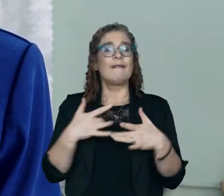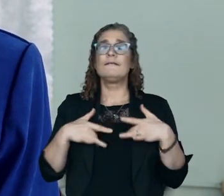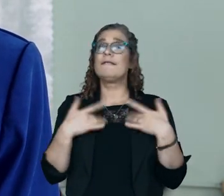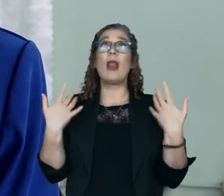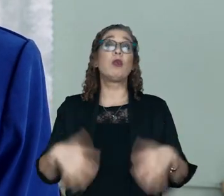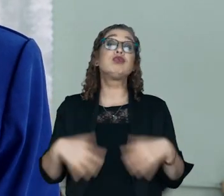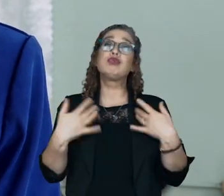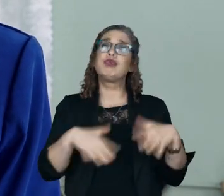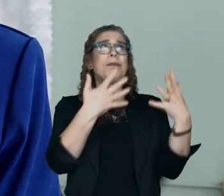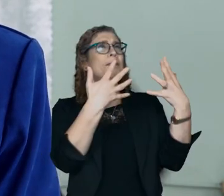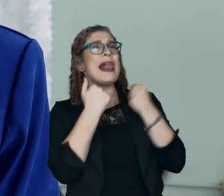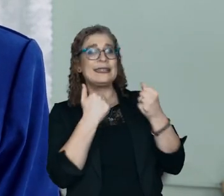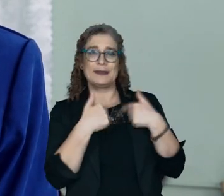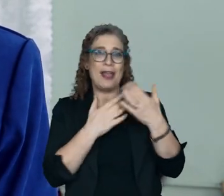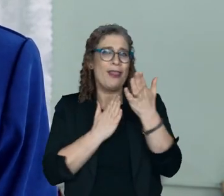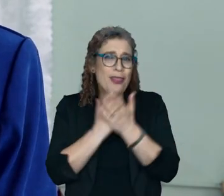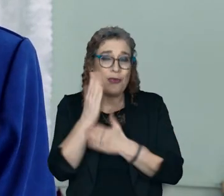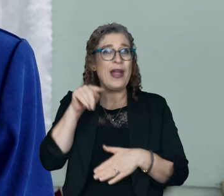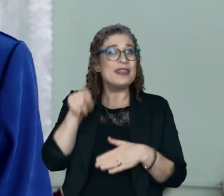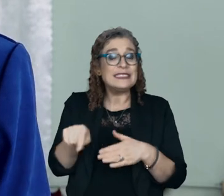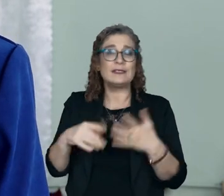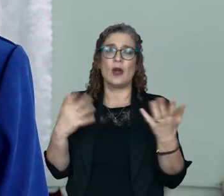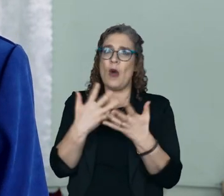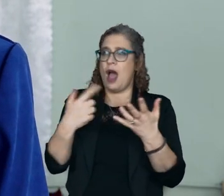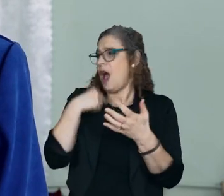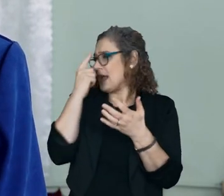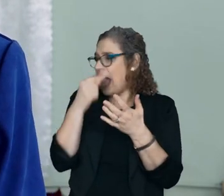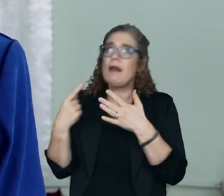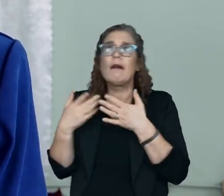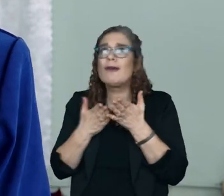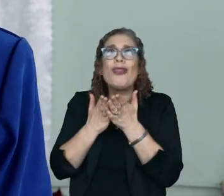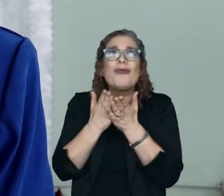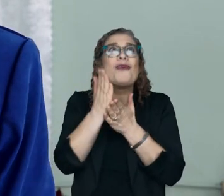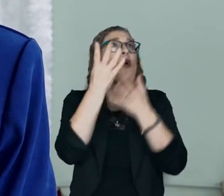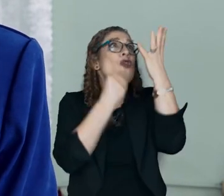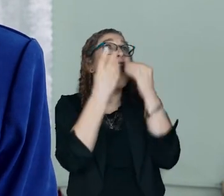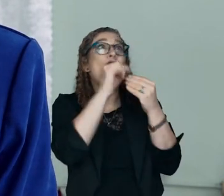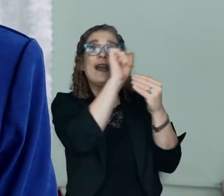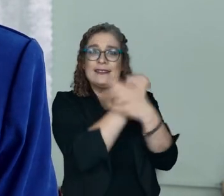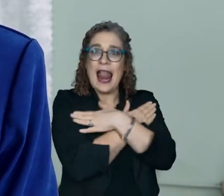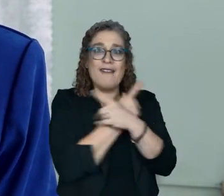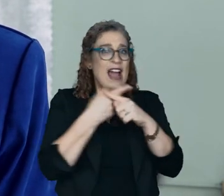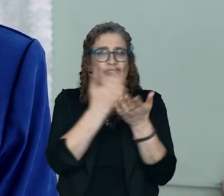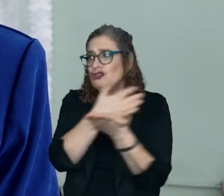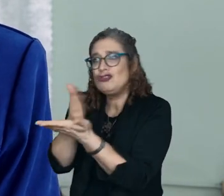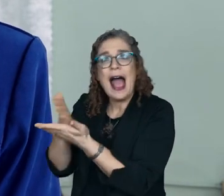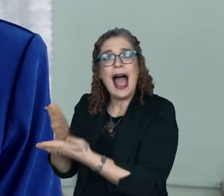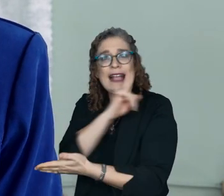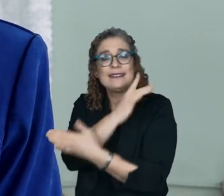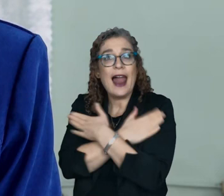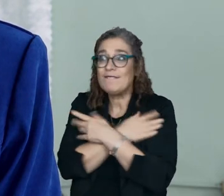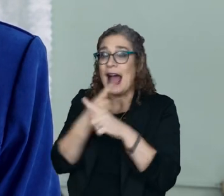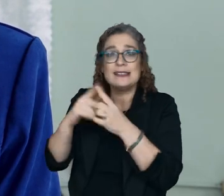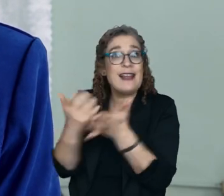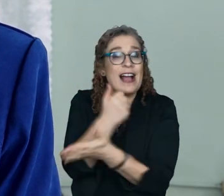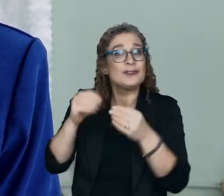could journey and share God's love and the good news of salvation.